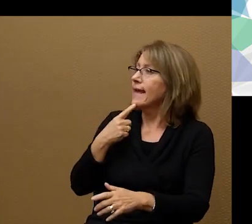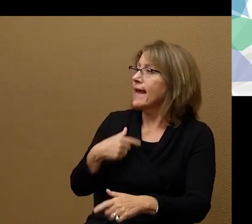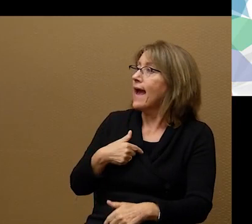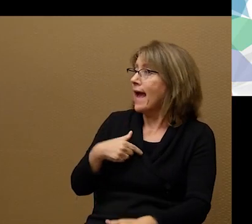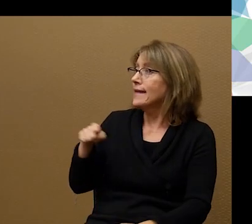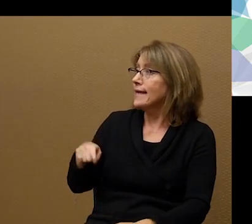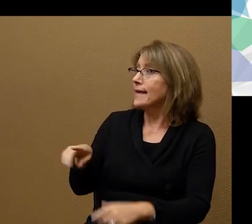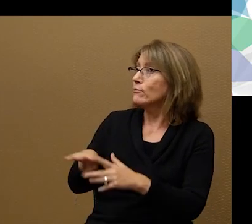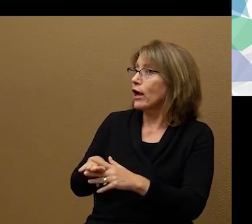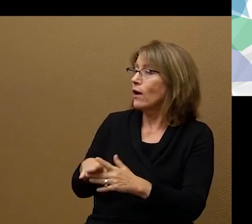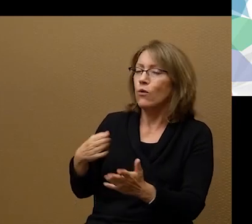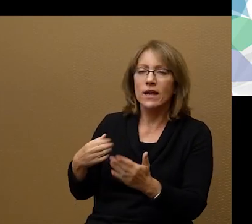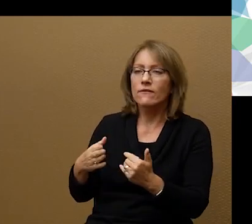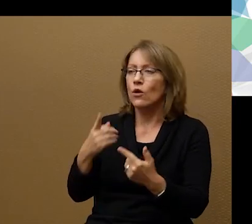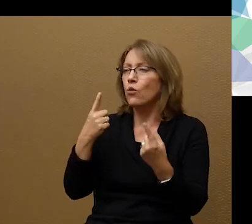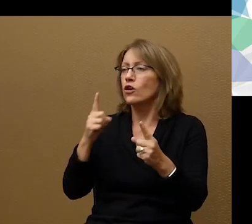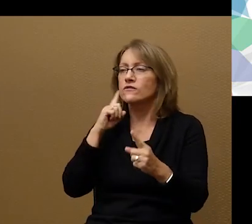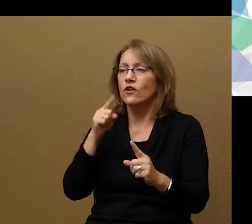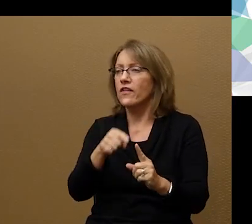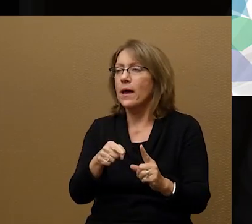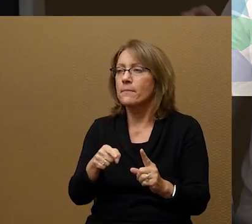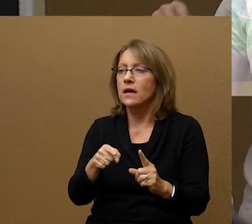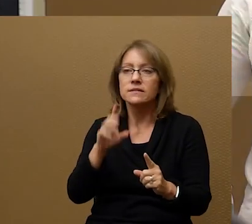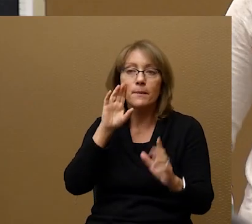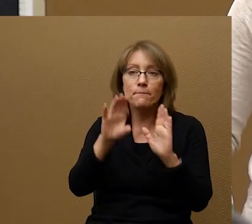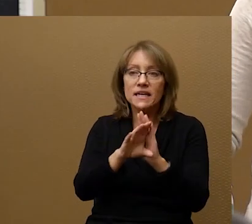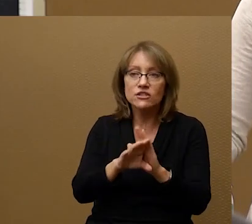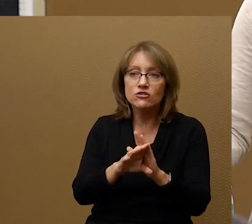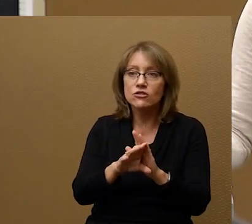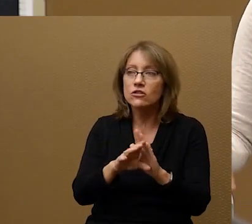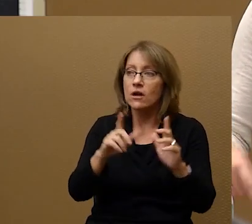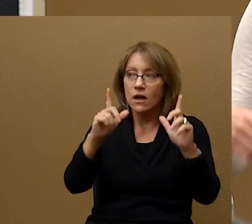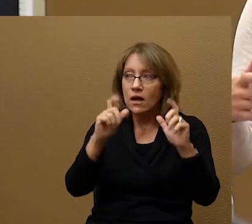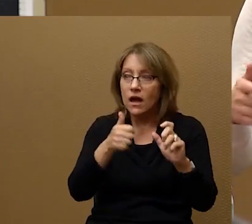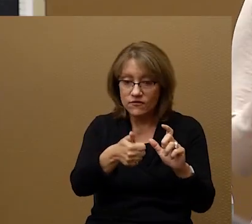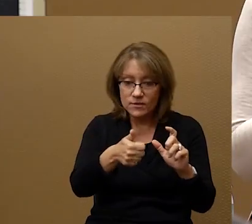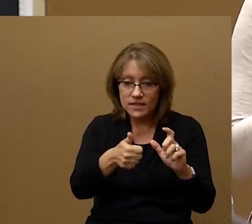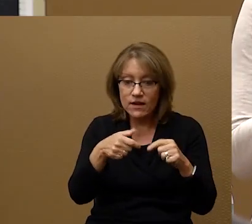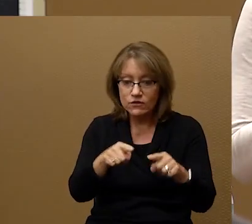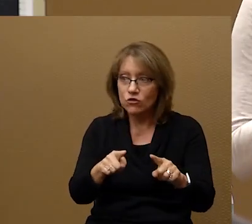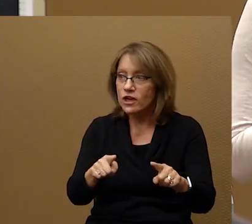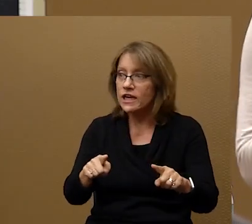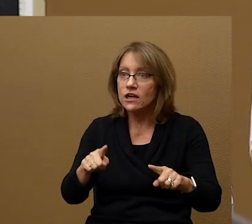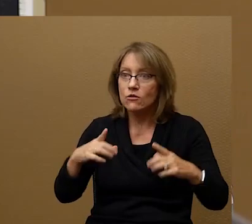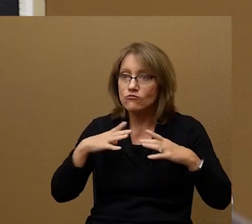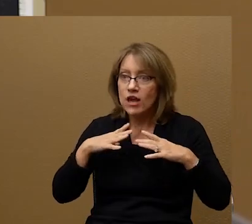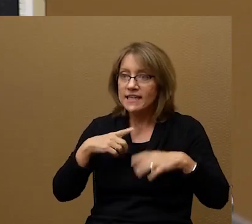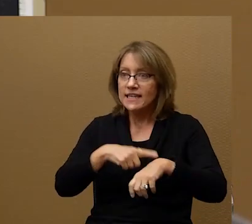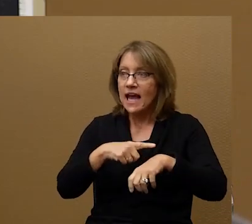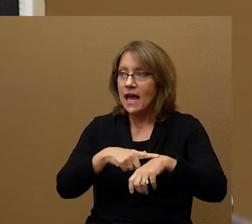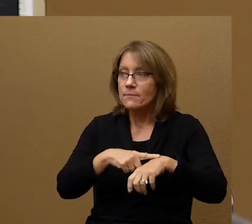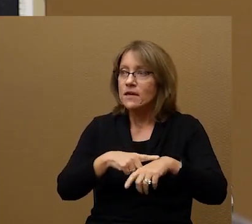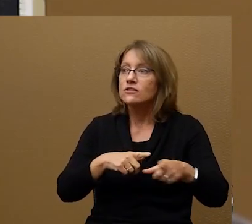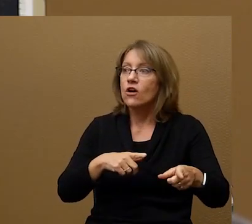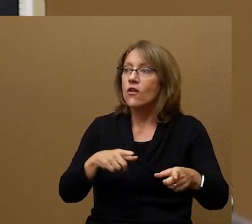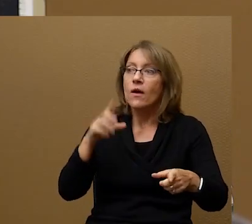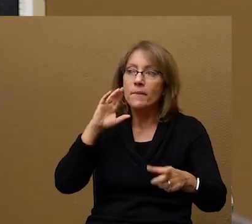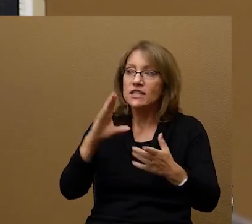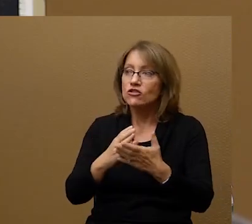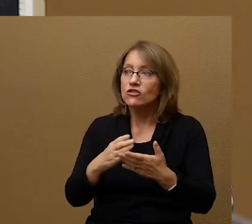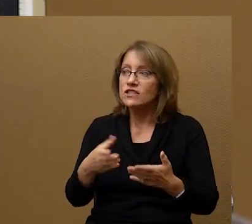be a picture of the child during break time. So then they point to it, and that's their way to communicate.